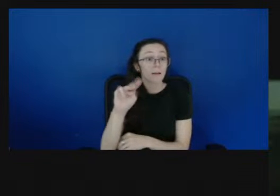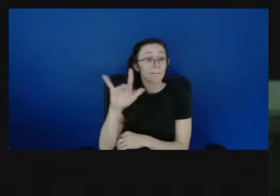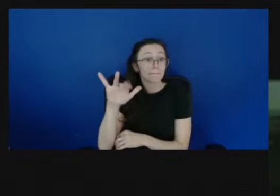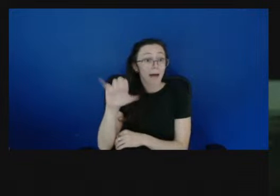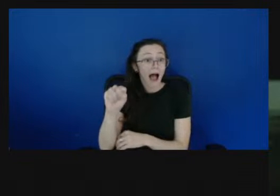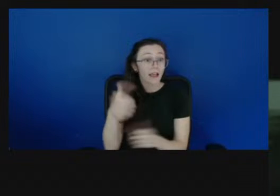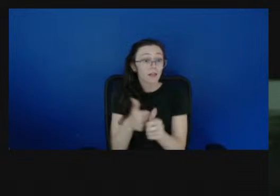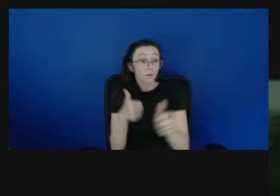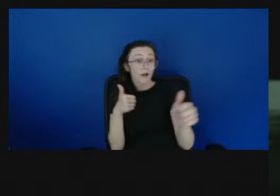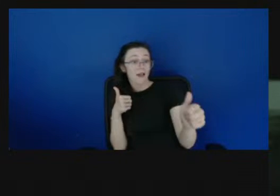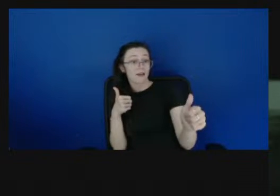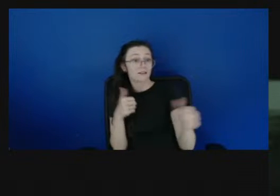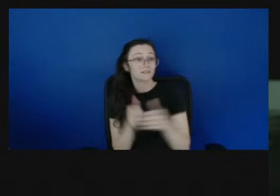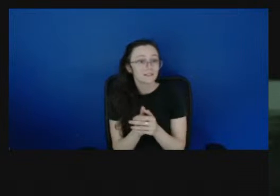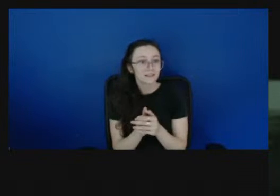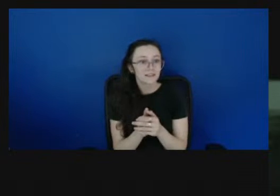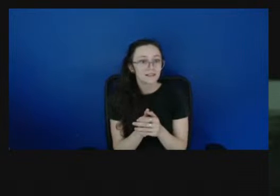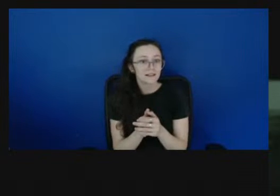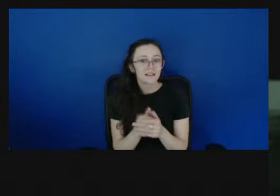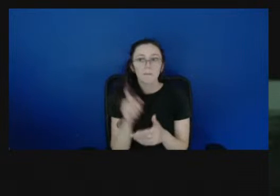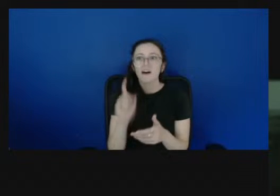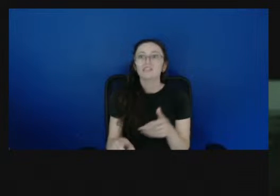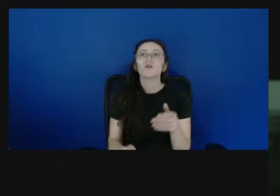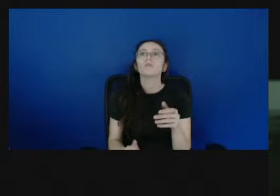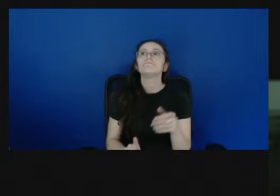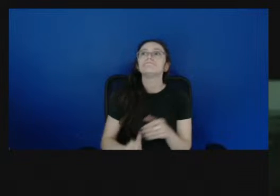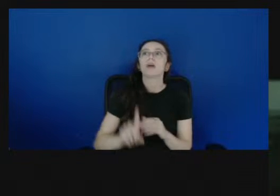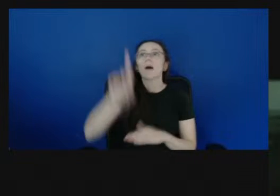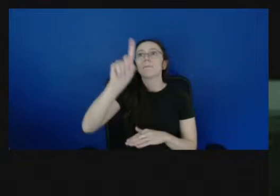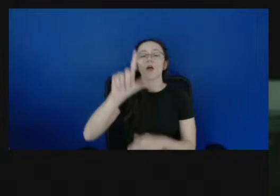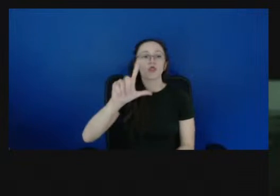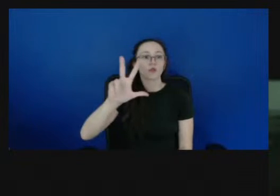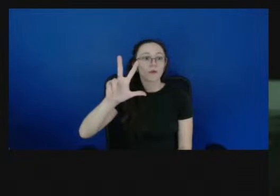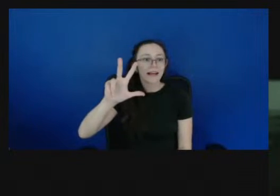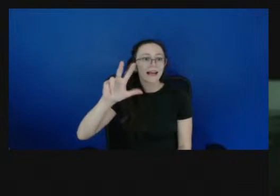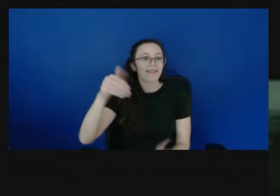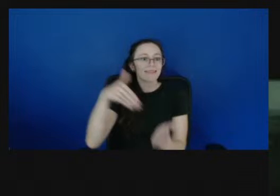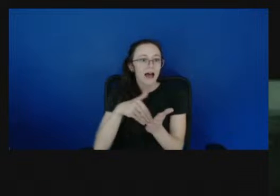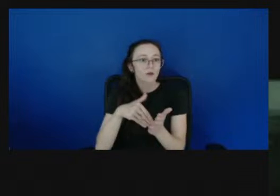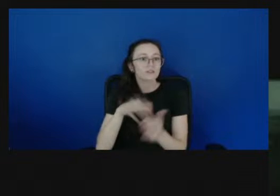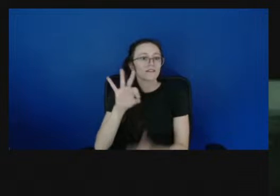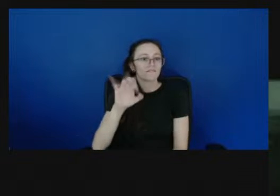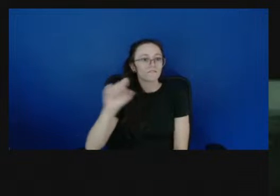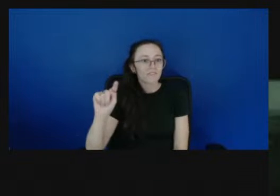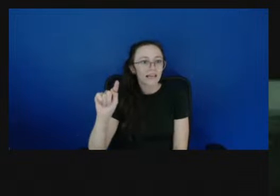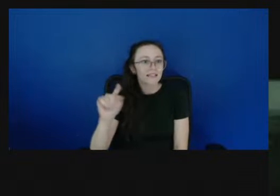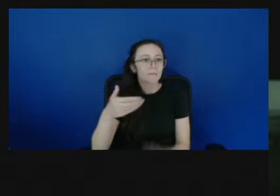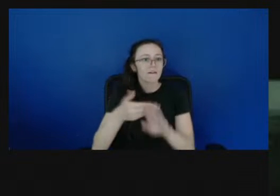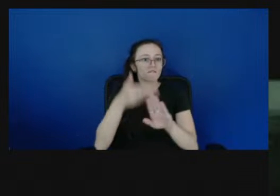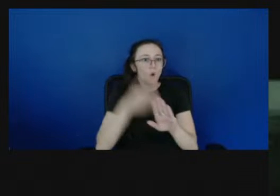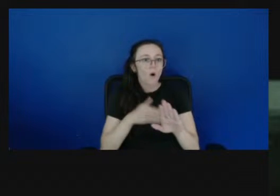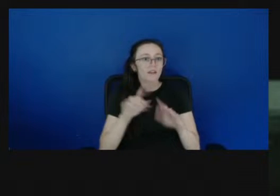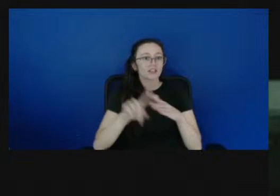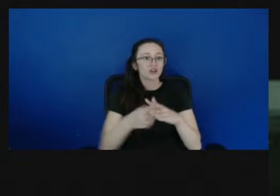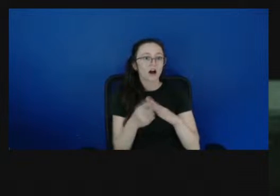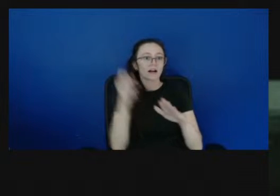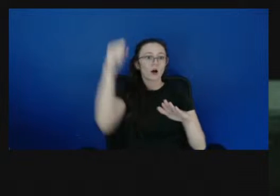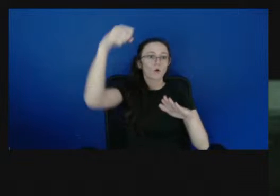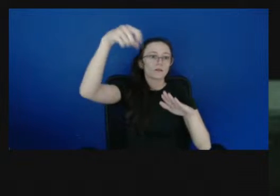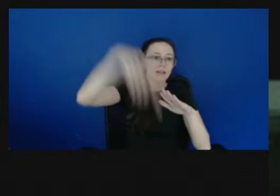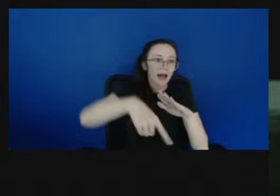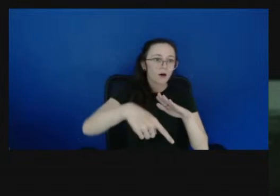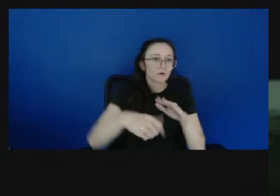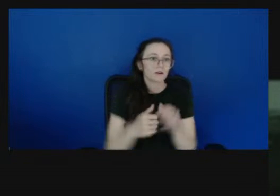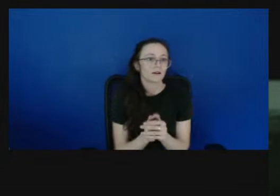gone 3,000 feet in the air straight up before they stopped and started to come down. As soon as the cloud had appeared, I lost sight of the